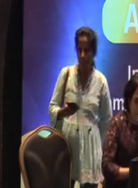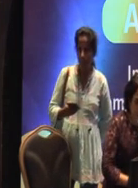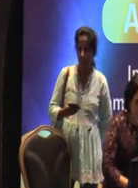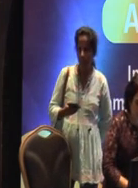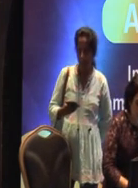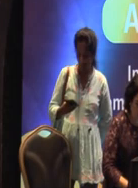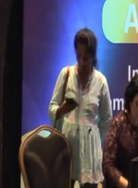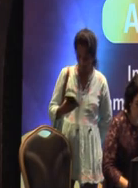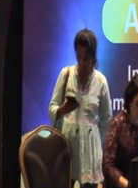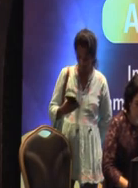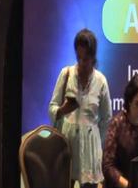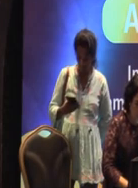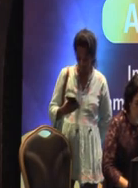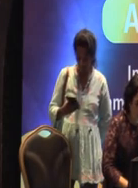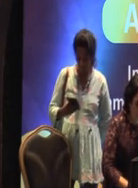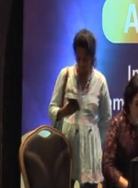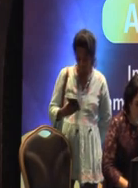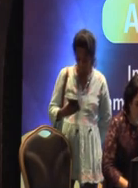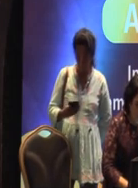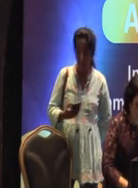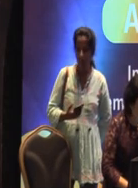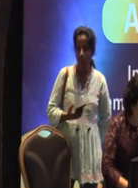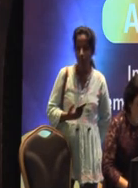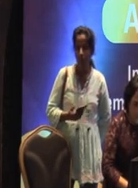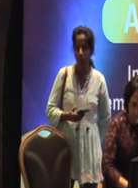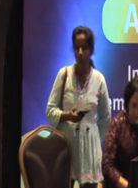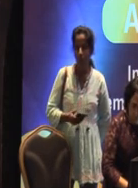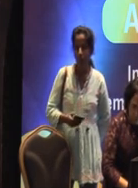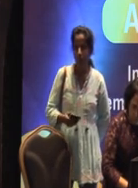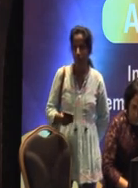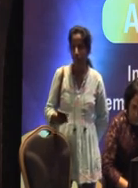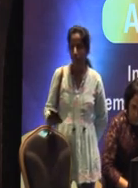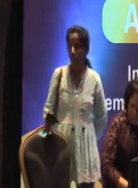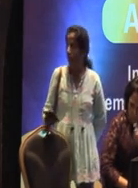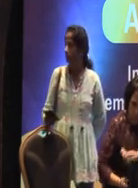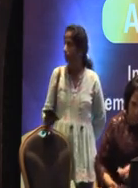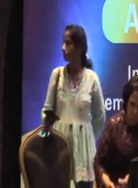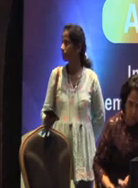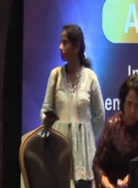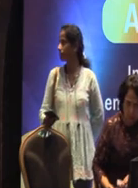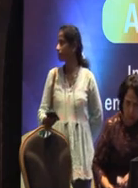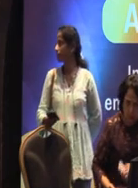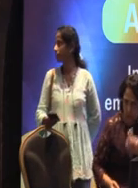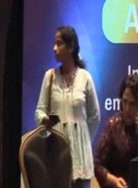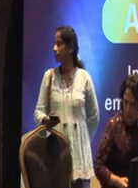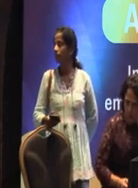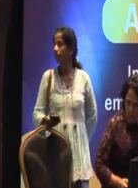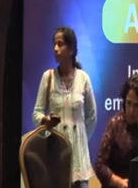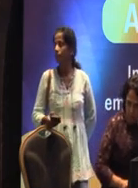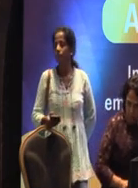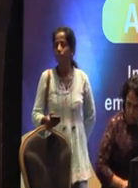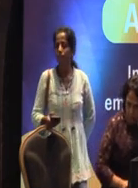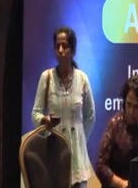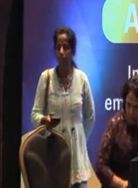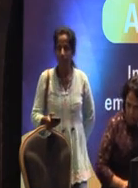build your self confidence by increasing your improving your personality naturally when you feel when you are in shape when you look